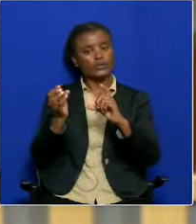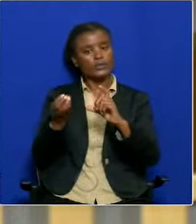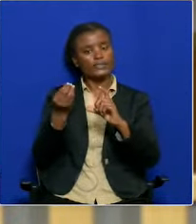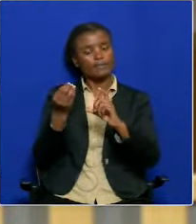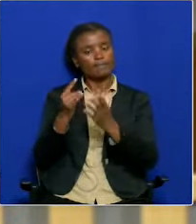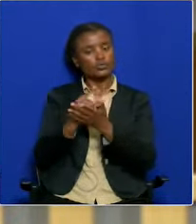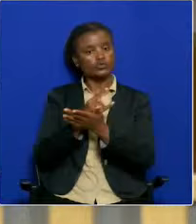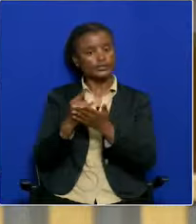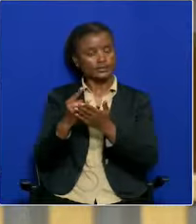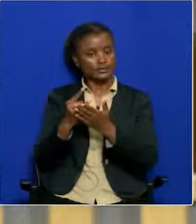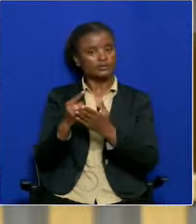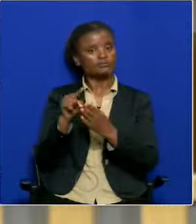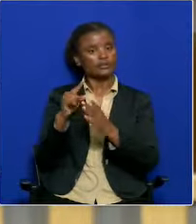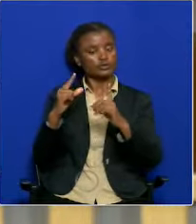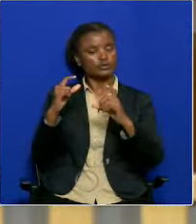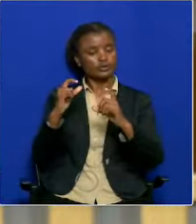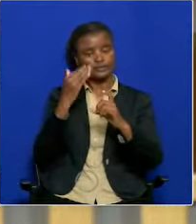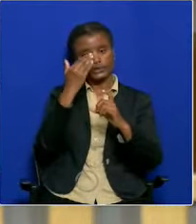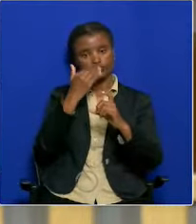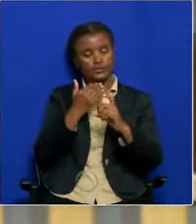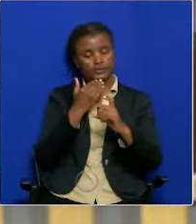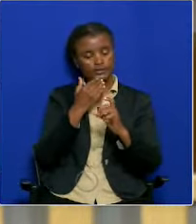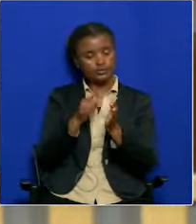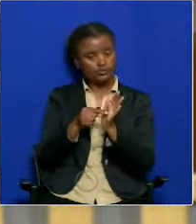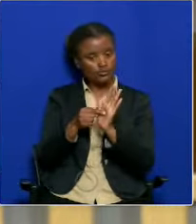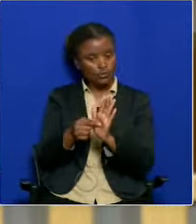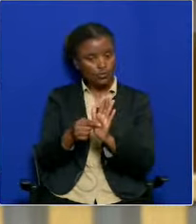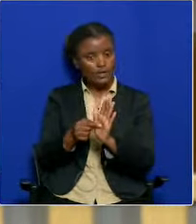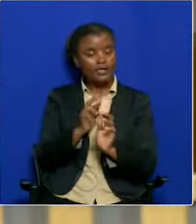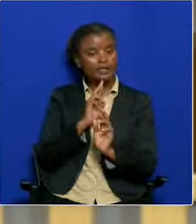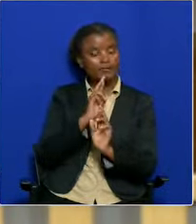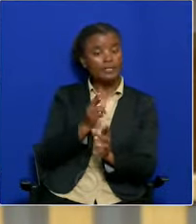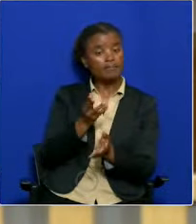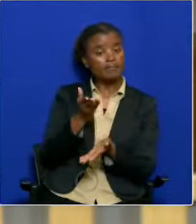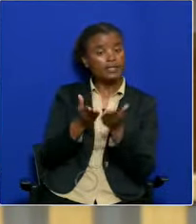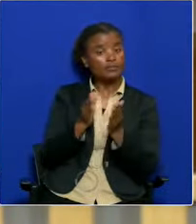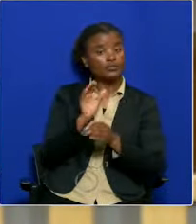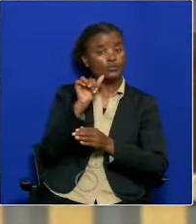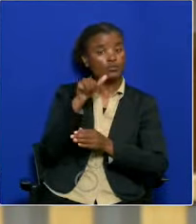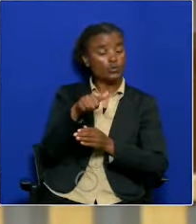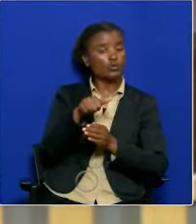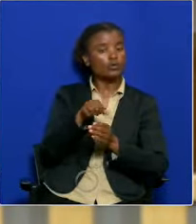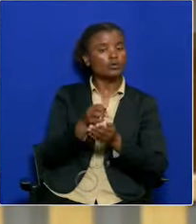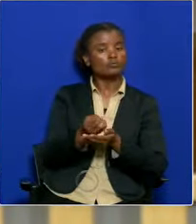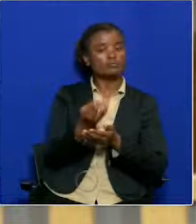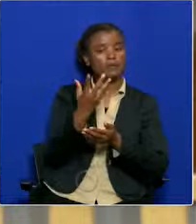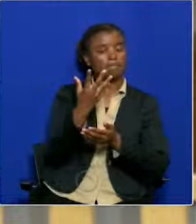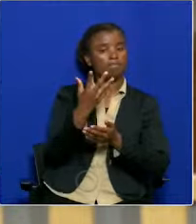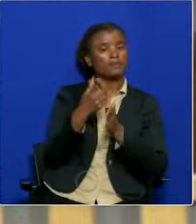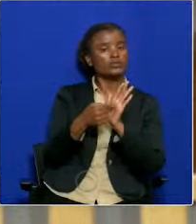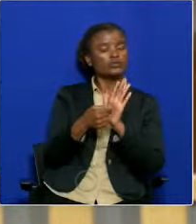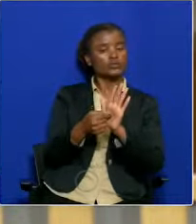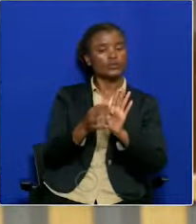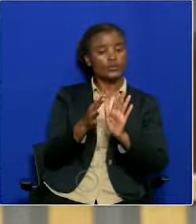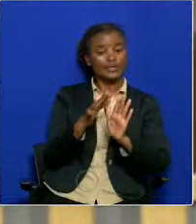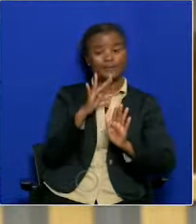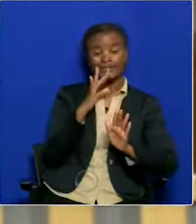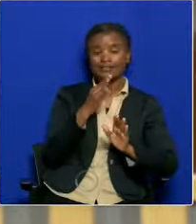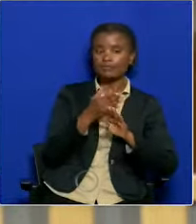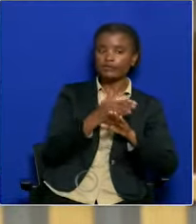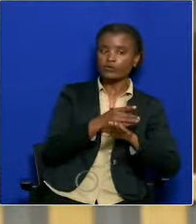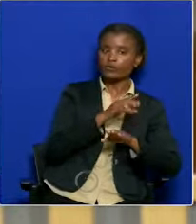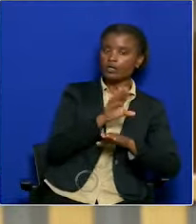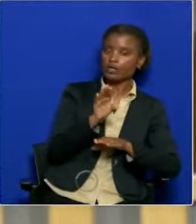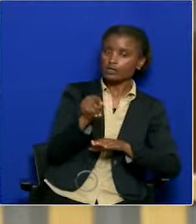maybe it will reflect tomorrow. That is consistent with Mr. Matlala having asked you to assist him about payments.